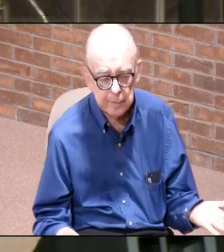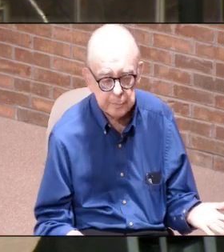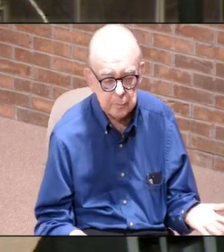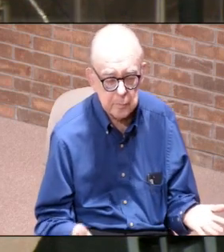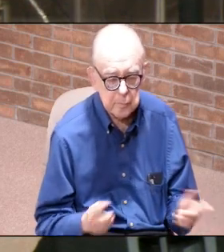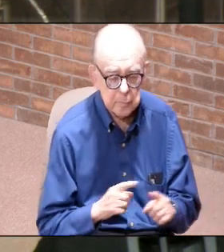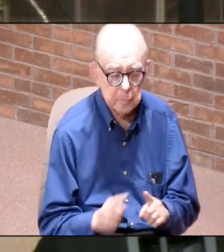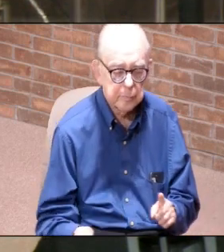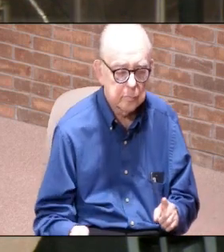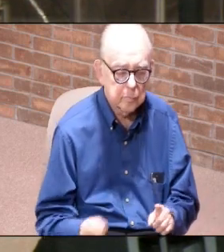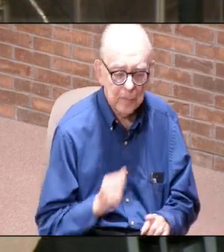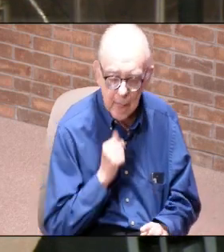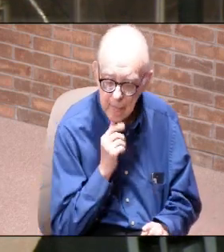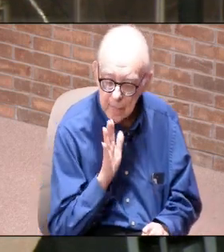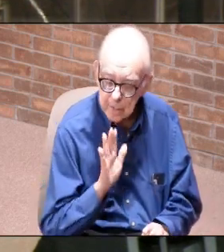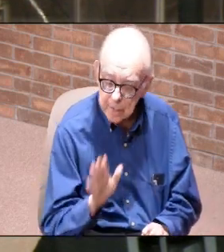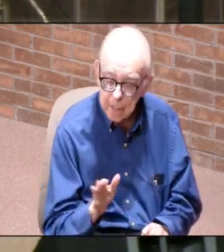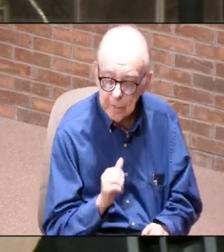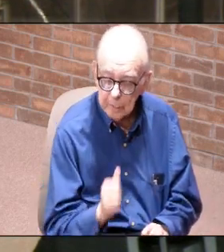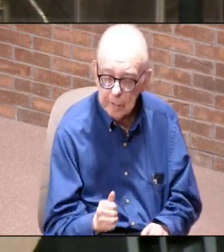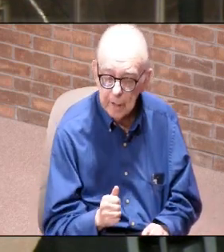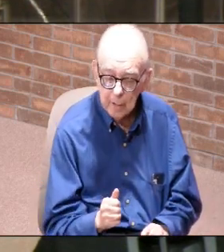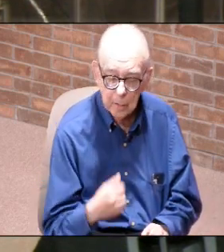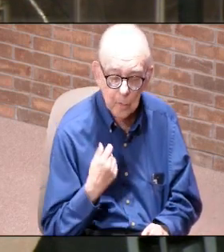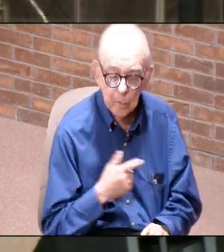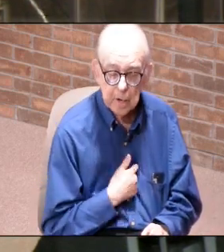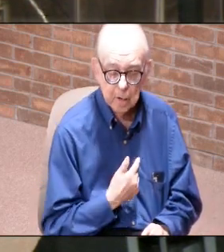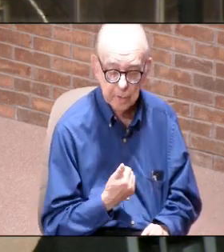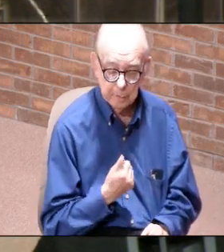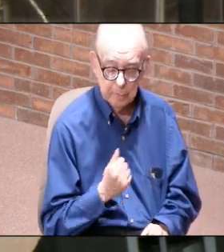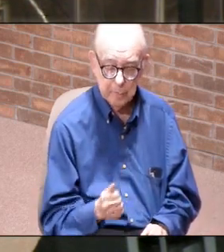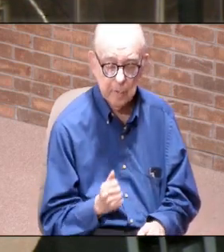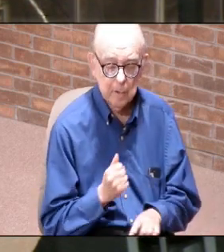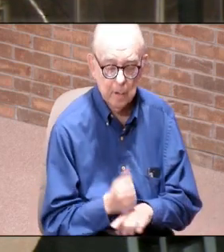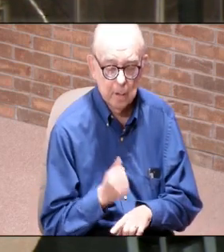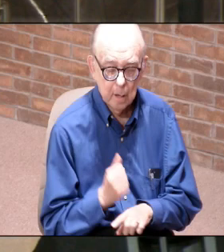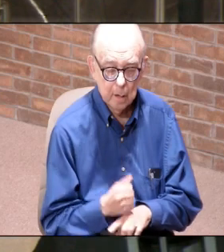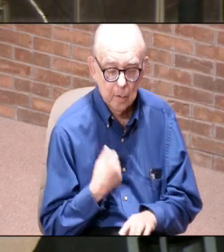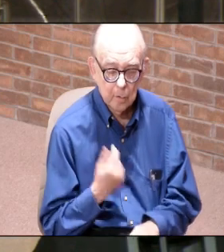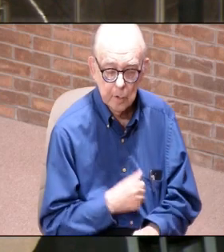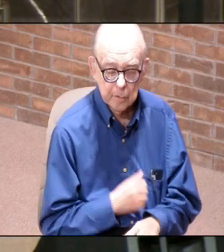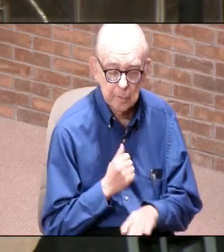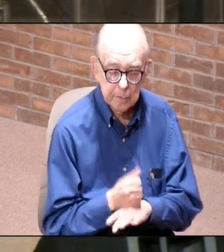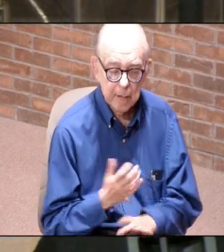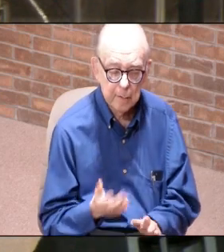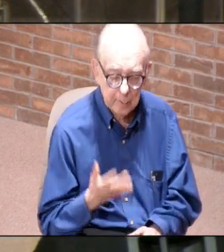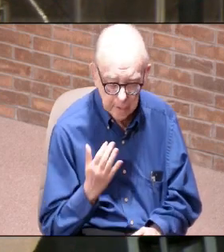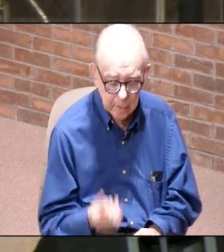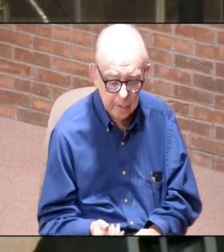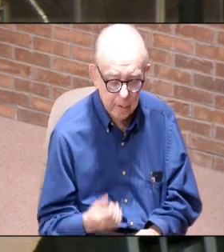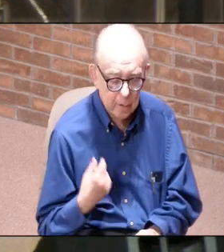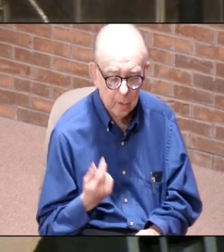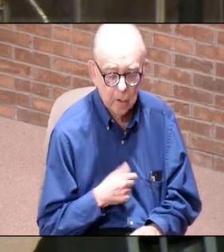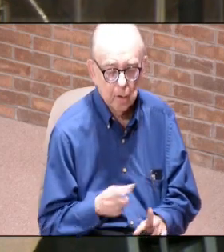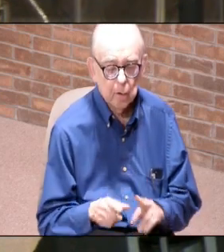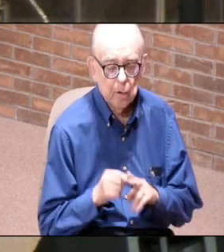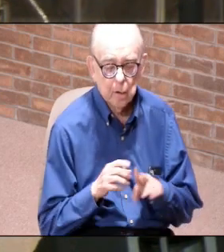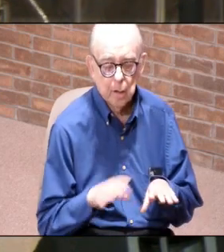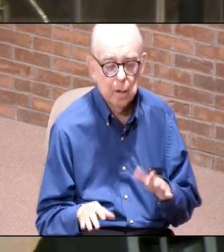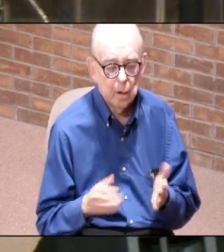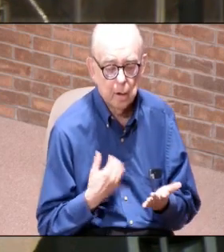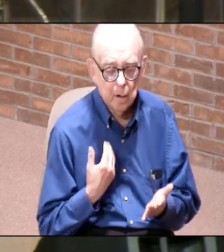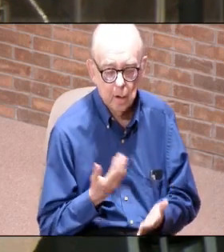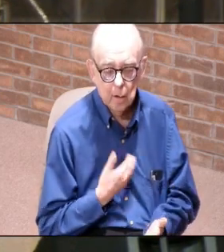that. They're not to blame. We are. We're to blame. Because we chose to